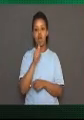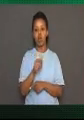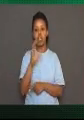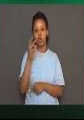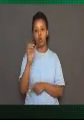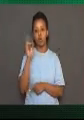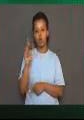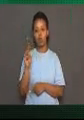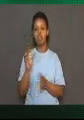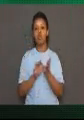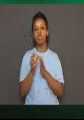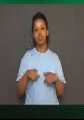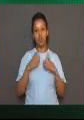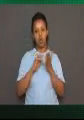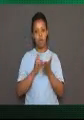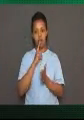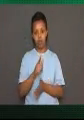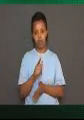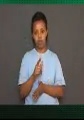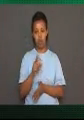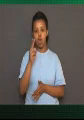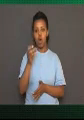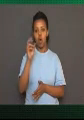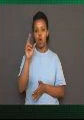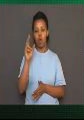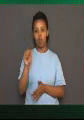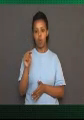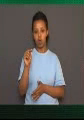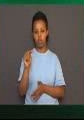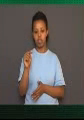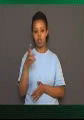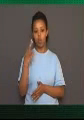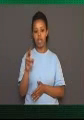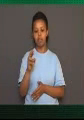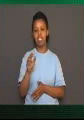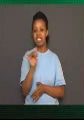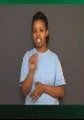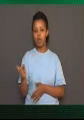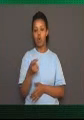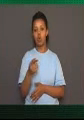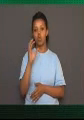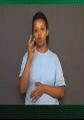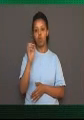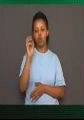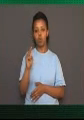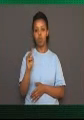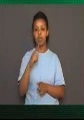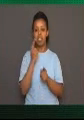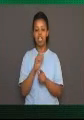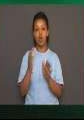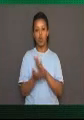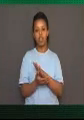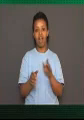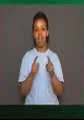chromosomes. When homologous chromosomes do not separate successfully